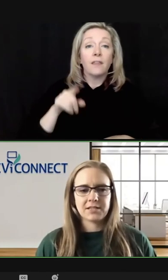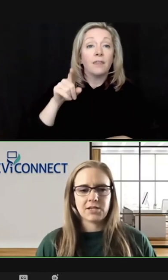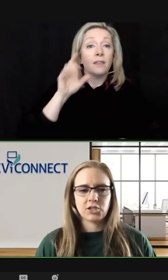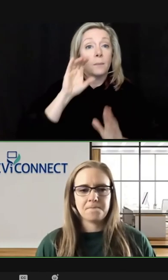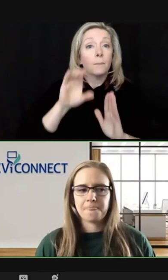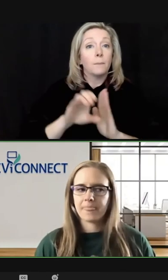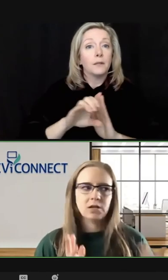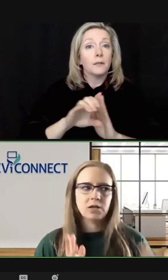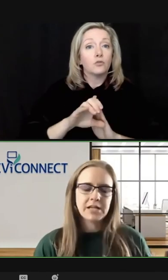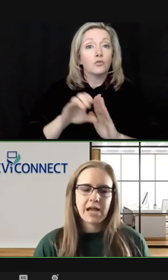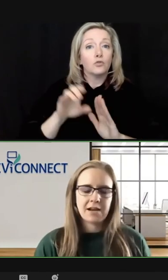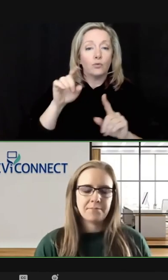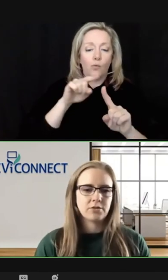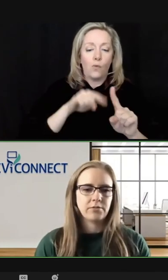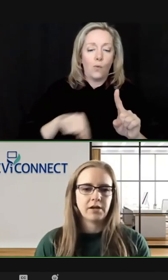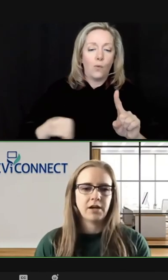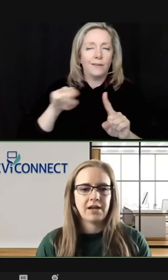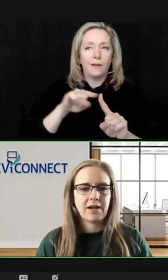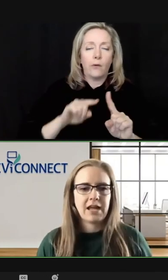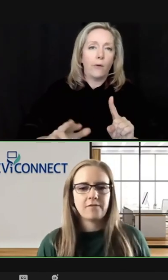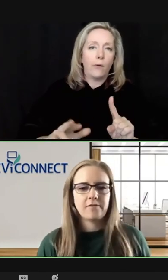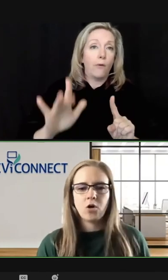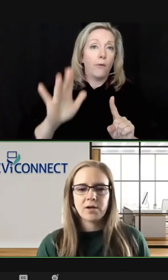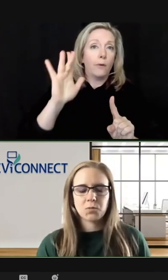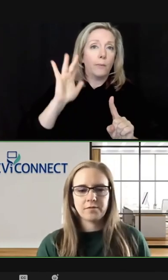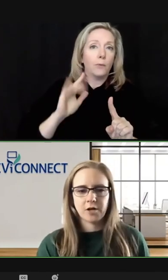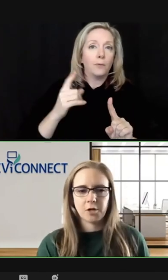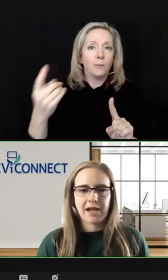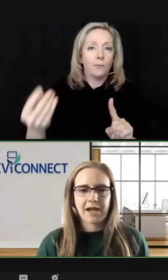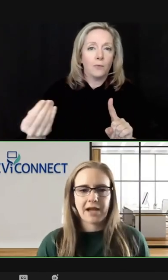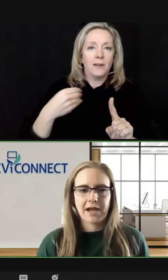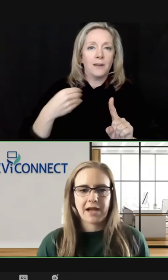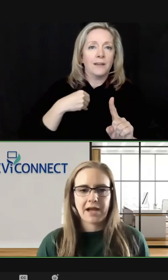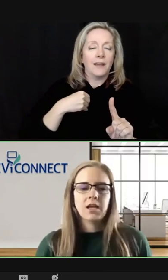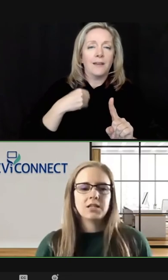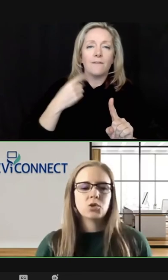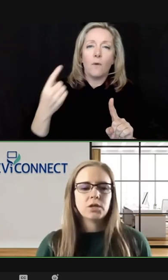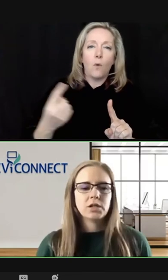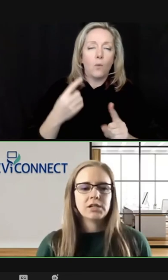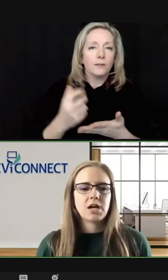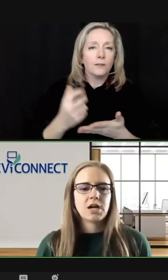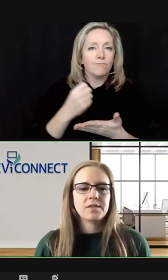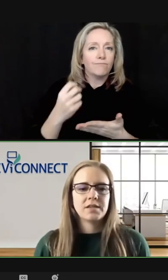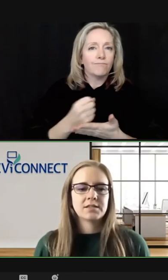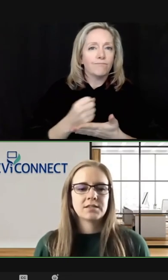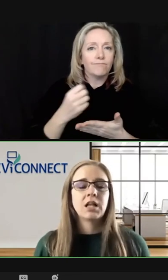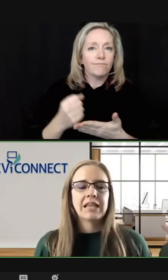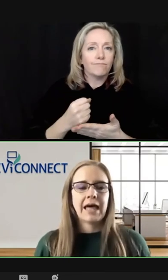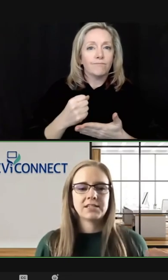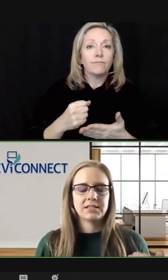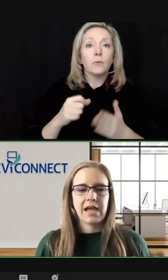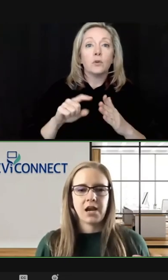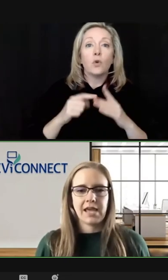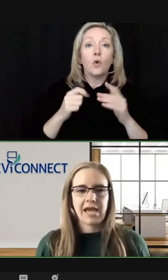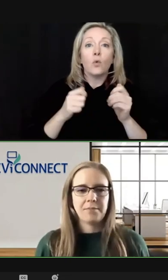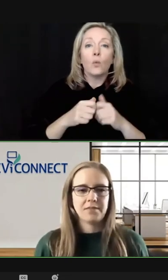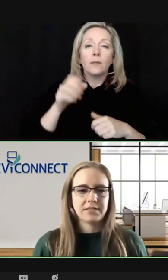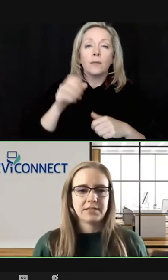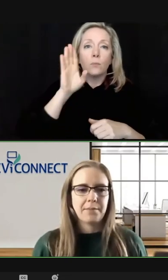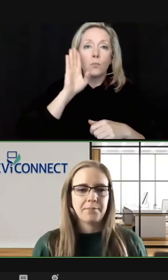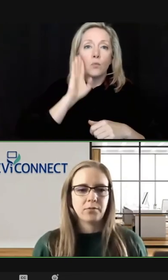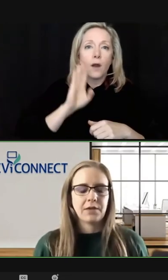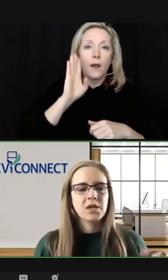in a presentation early on in my career, and I've kind of always referred back to it. And so we're going to start with this collect data